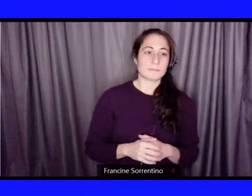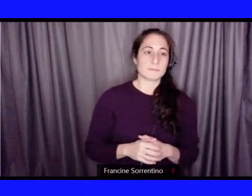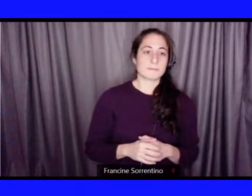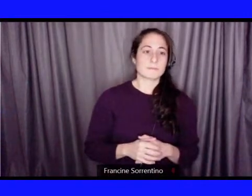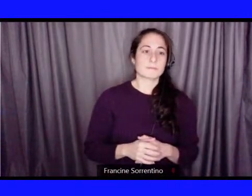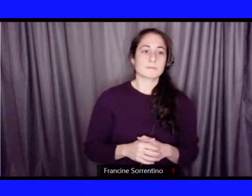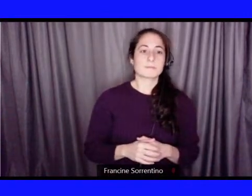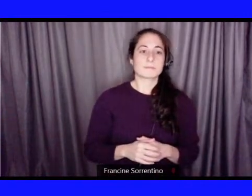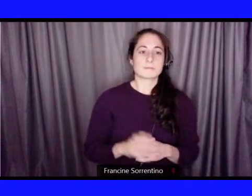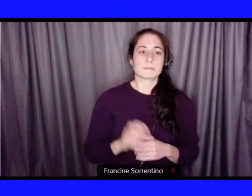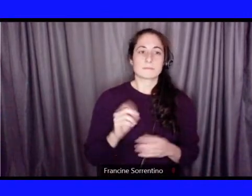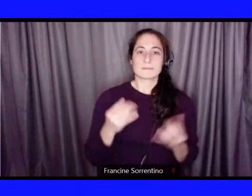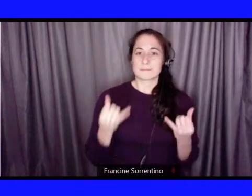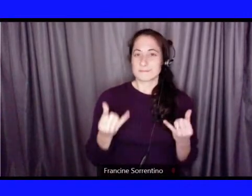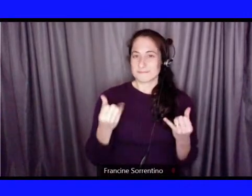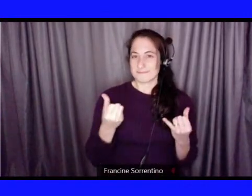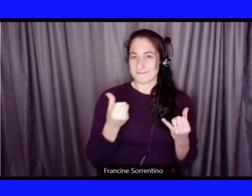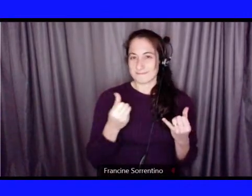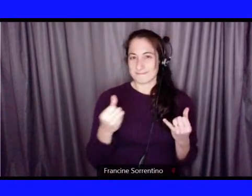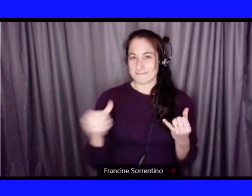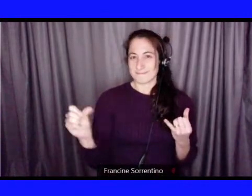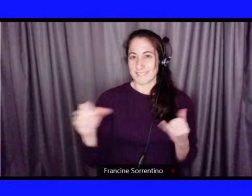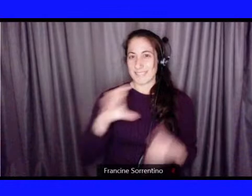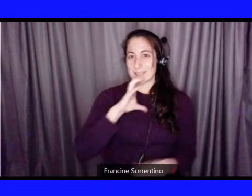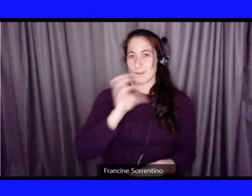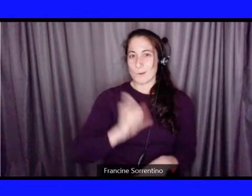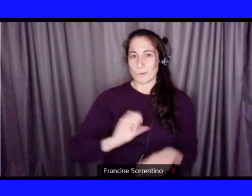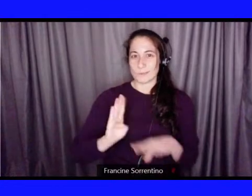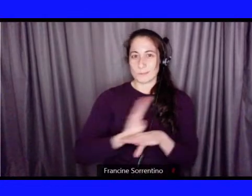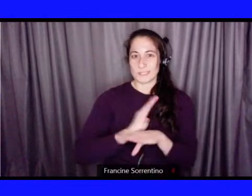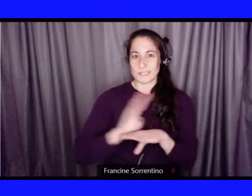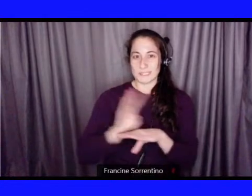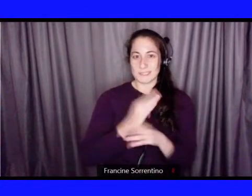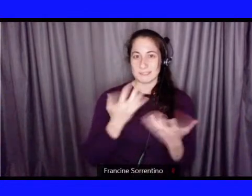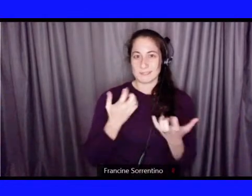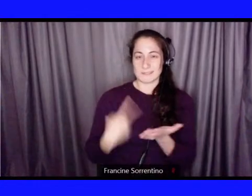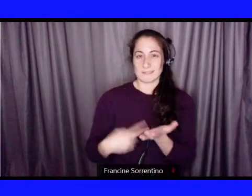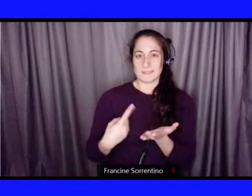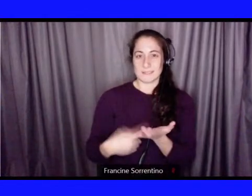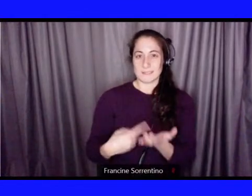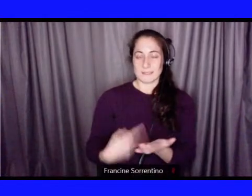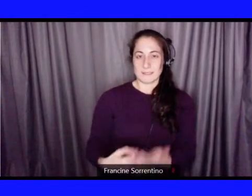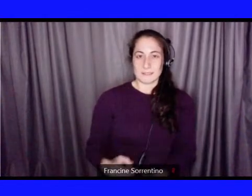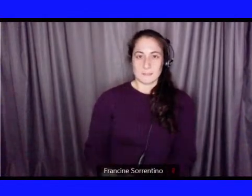everyone. Bye. See you. Bye-bye. Thank you. Bye-bye. Bye.